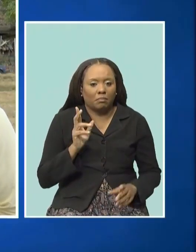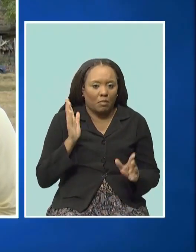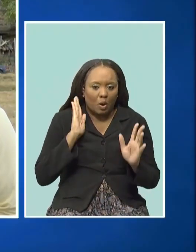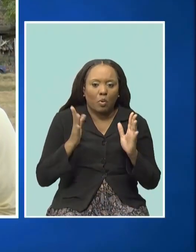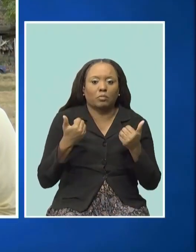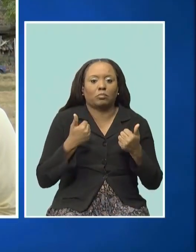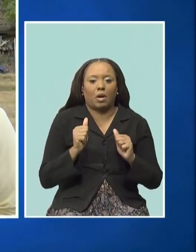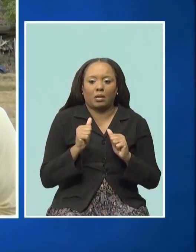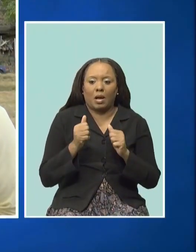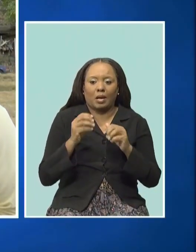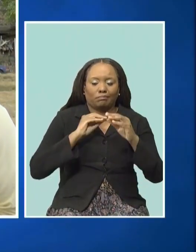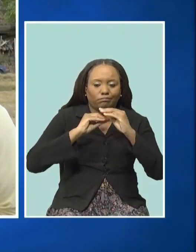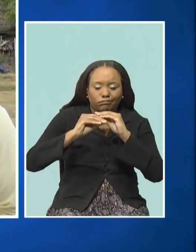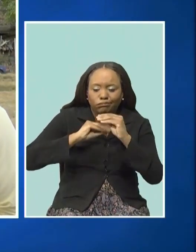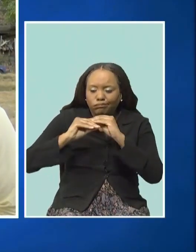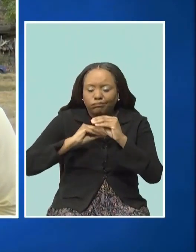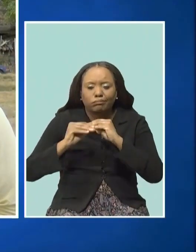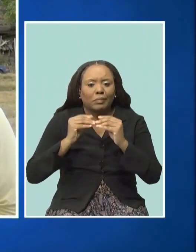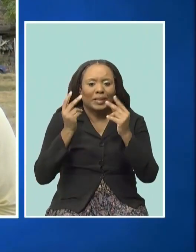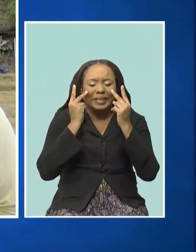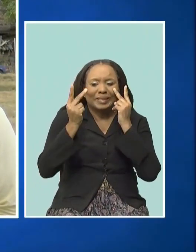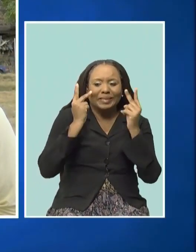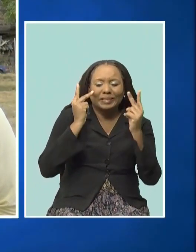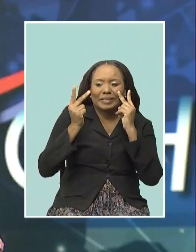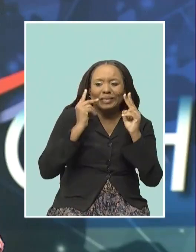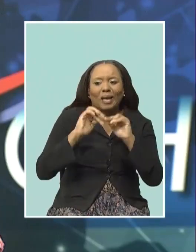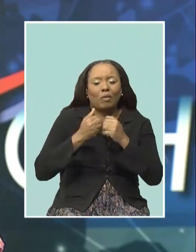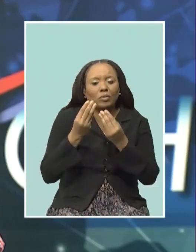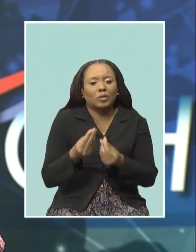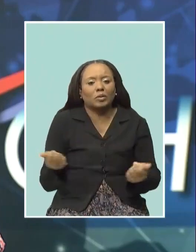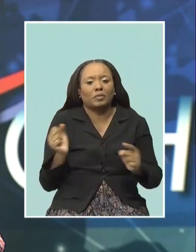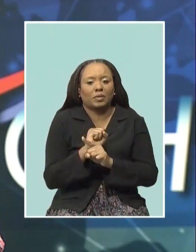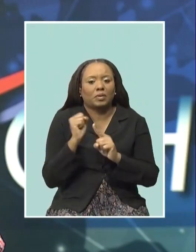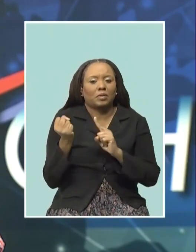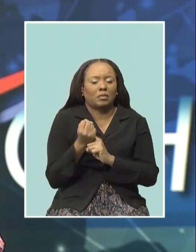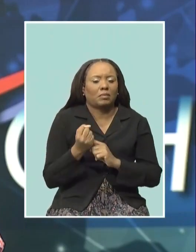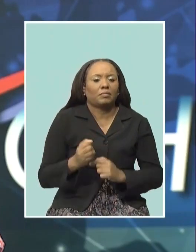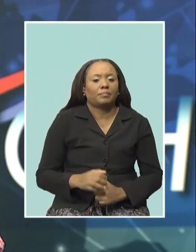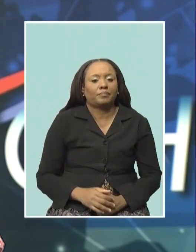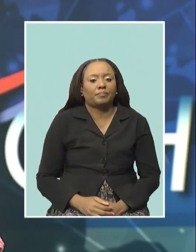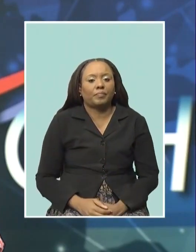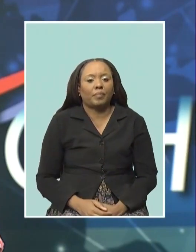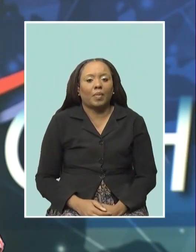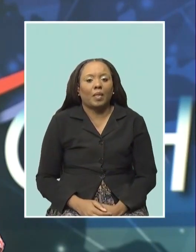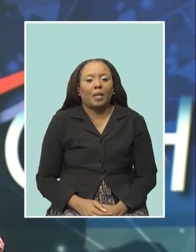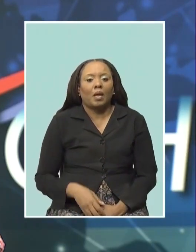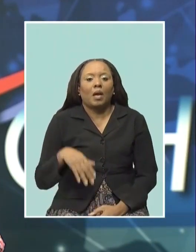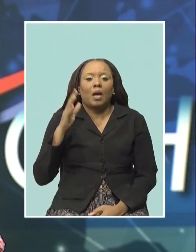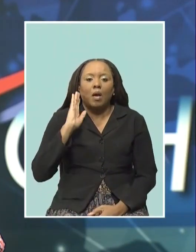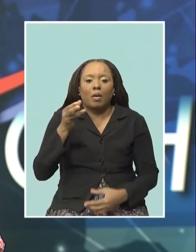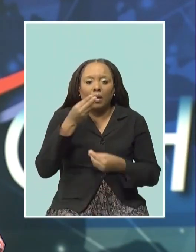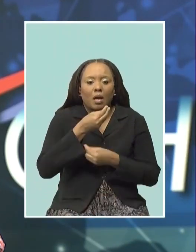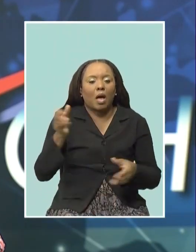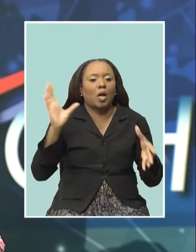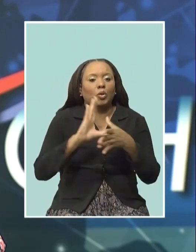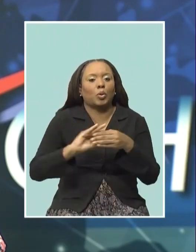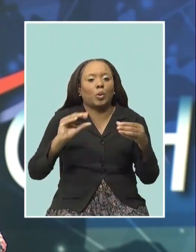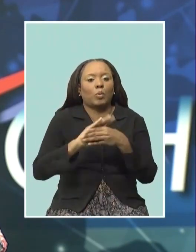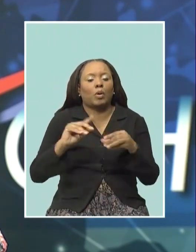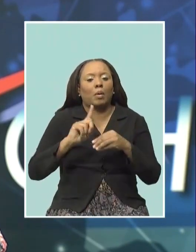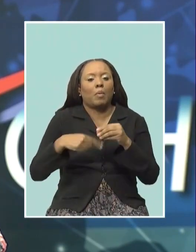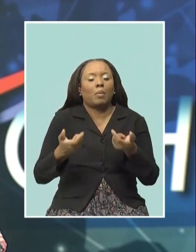of the settlement. But I think it's largely, we're almost there. We'll have a story on the Big Kite event later in